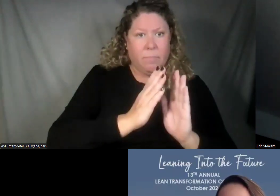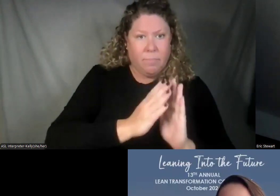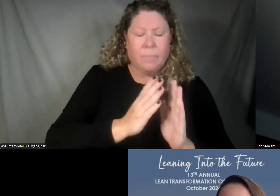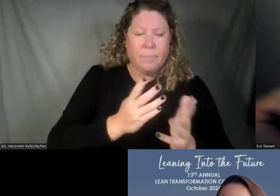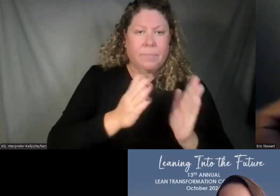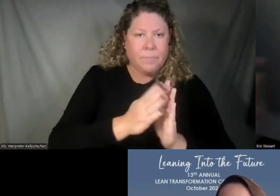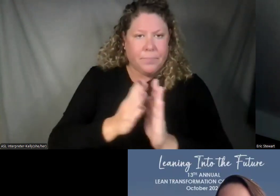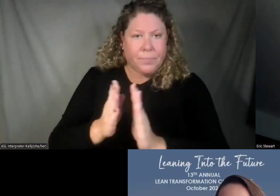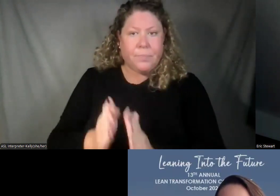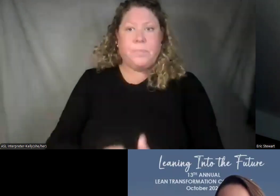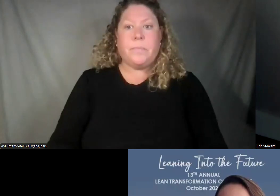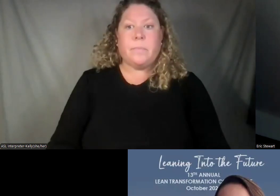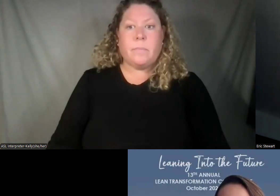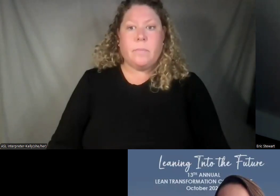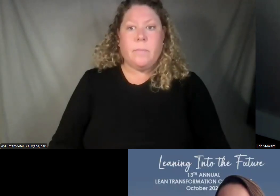have